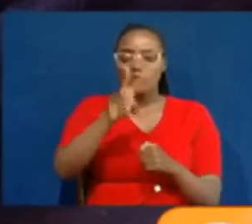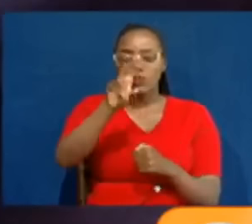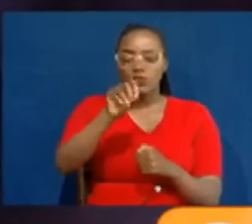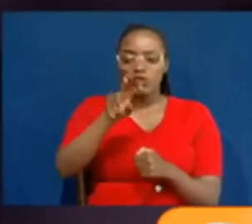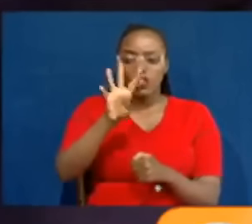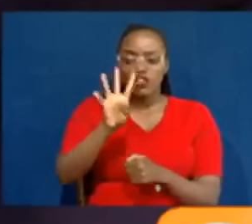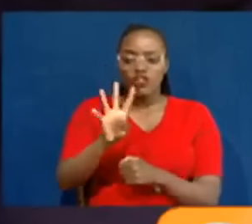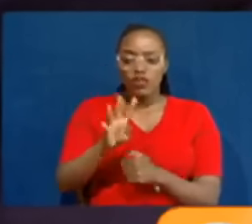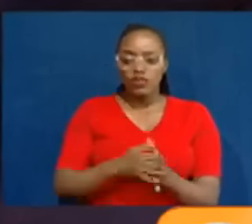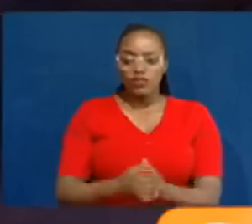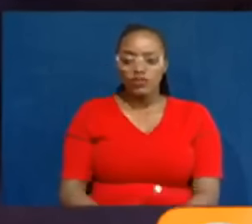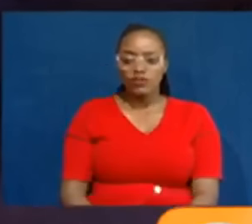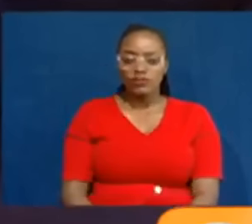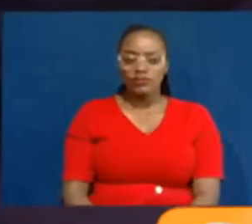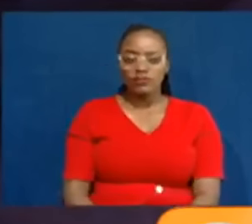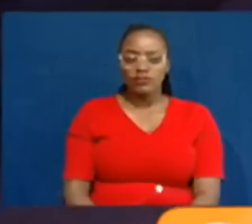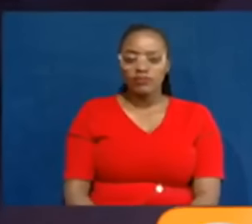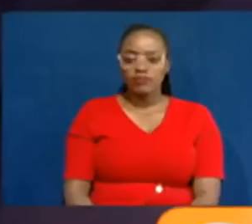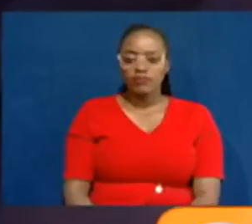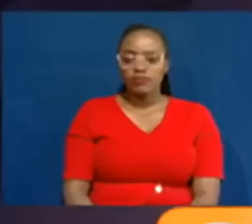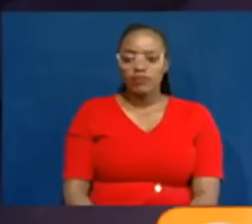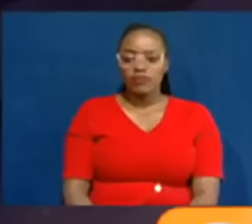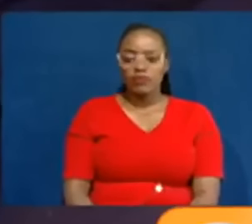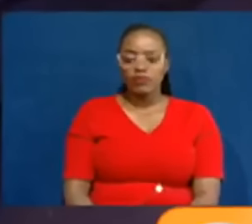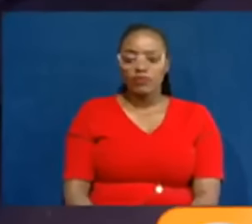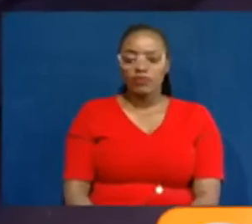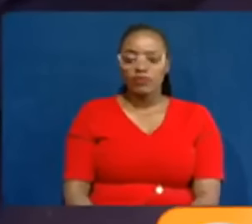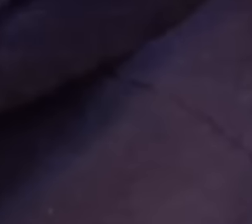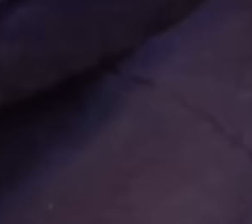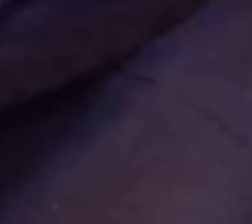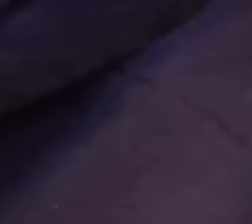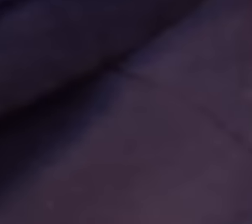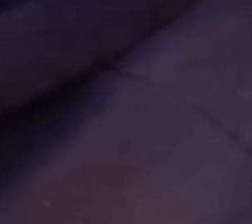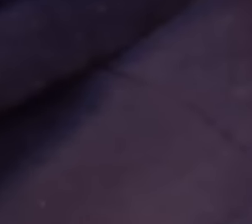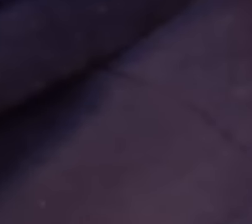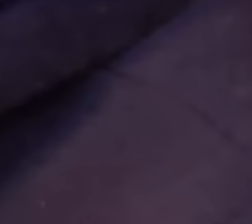2024. With one contact person, mentioned on 2nd of September.